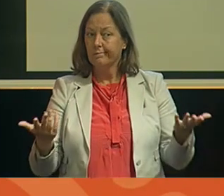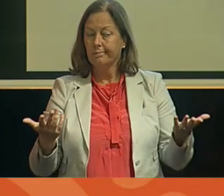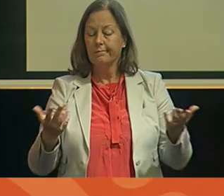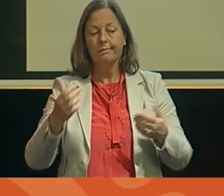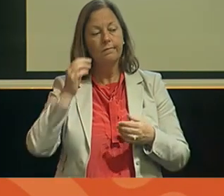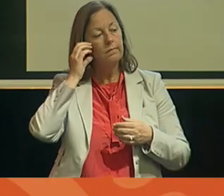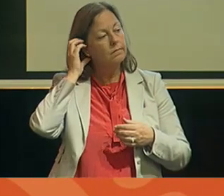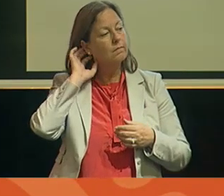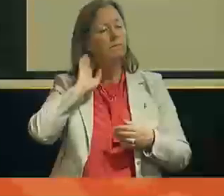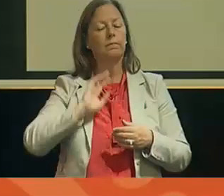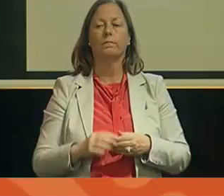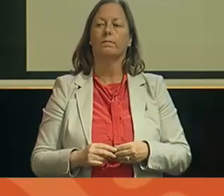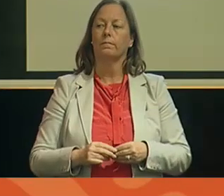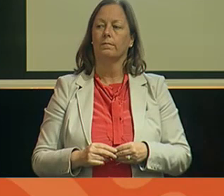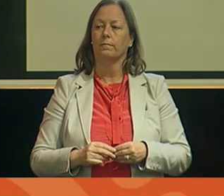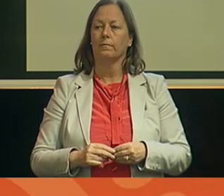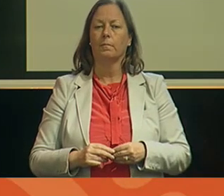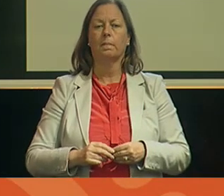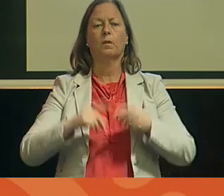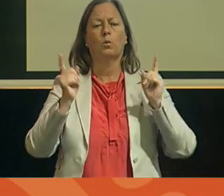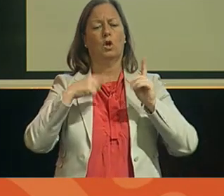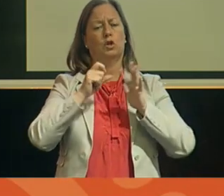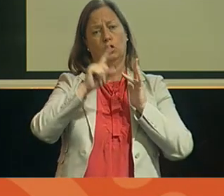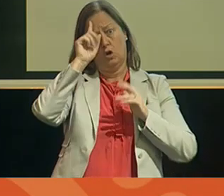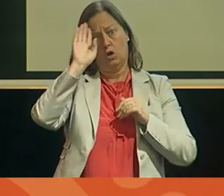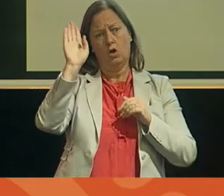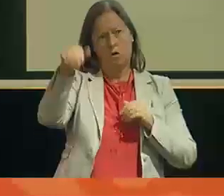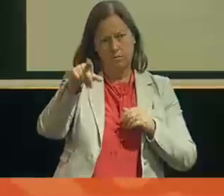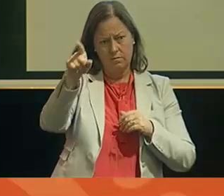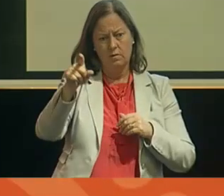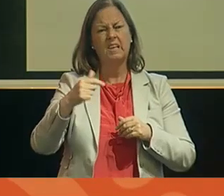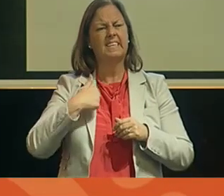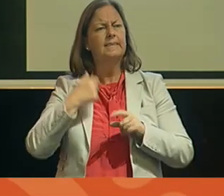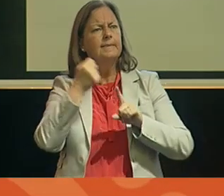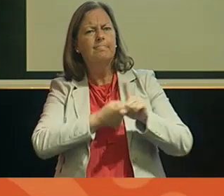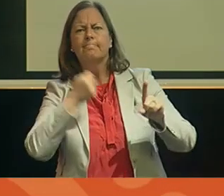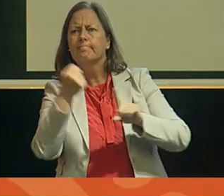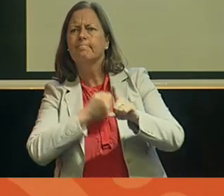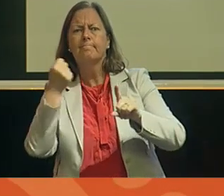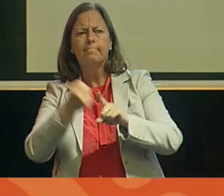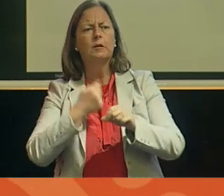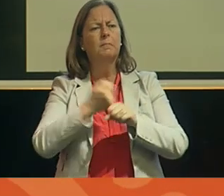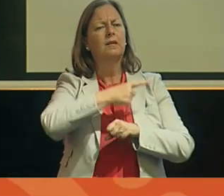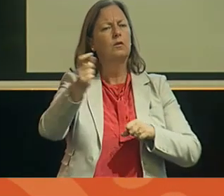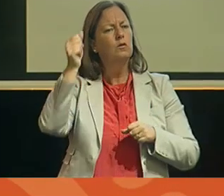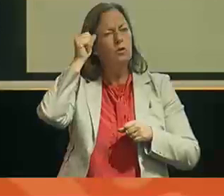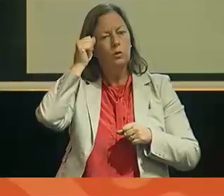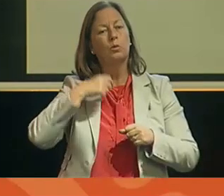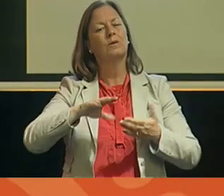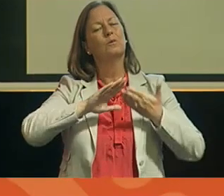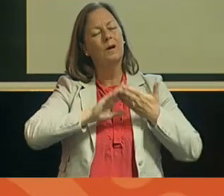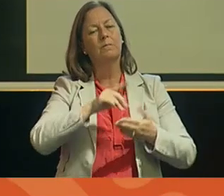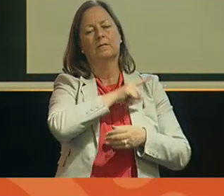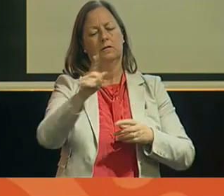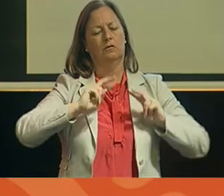So, what I'm doing back home in Malaysia with the campaign that I have is basically to help the transgender woman